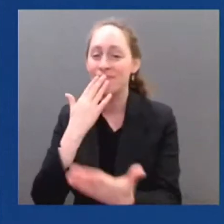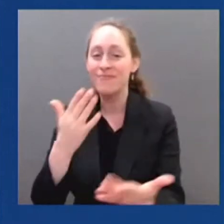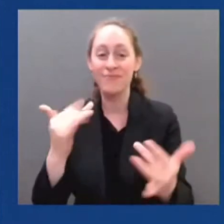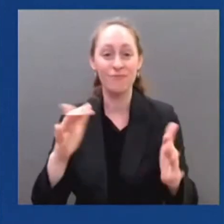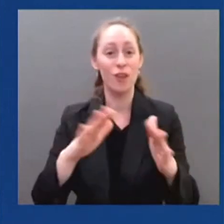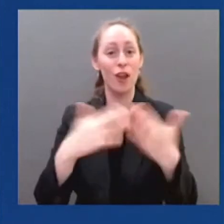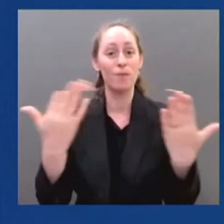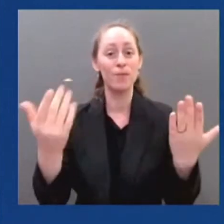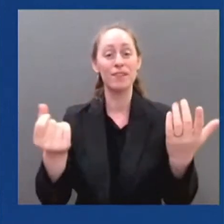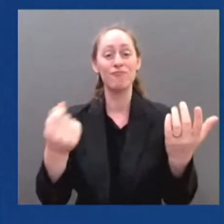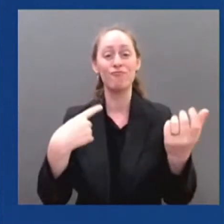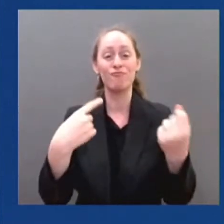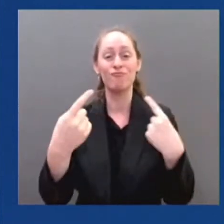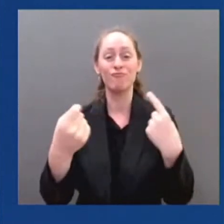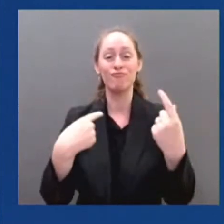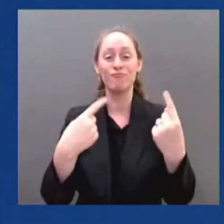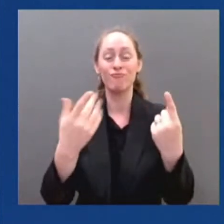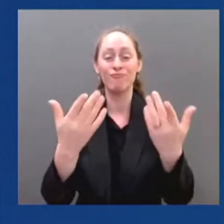on that. Kevin.